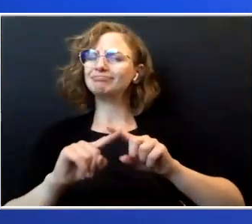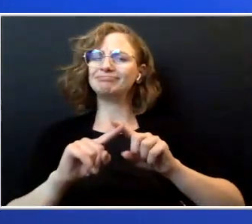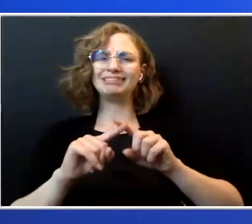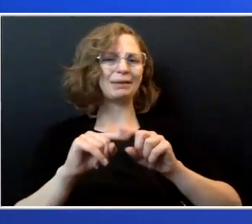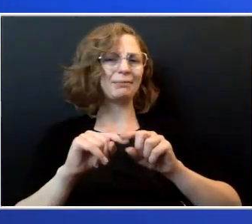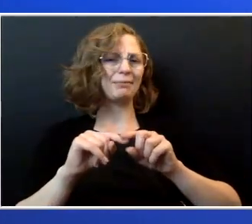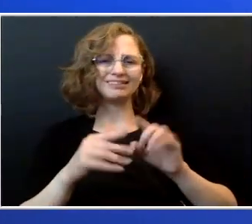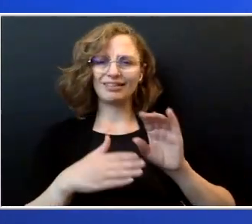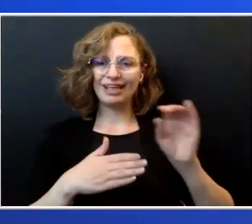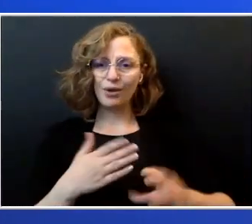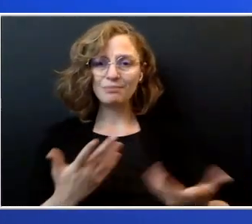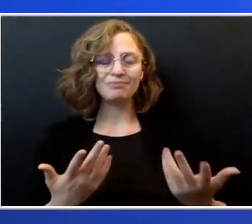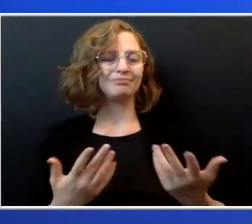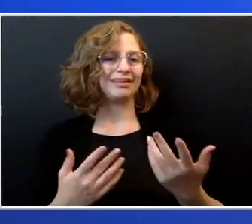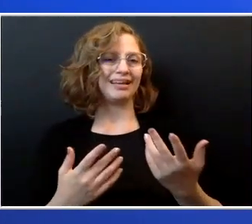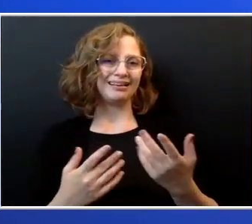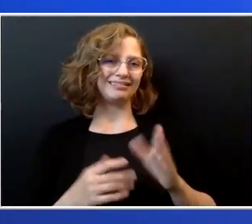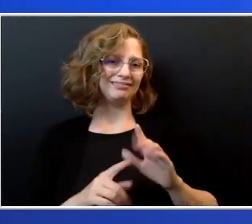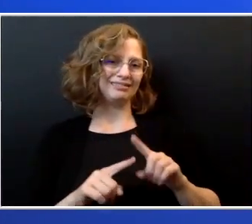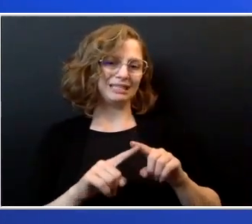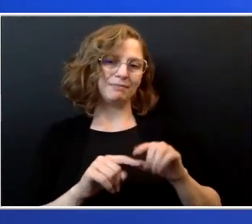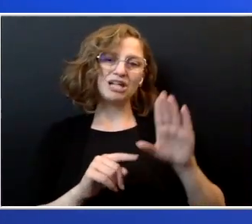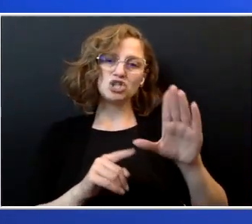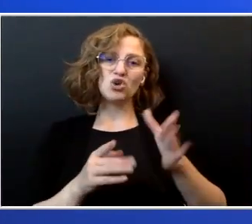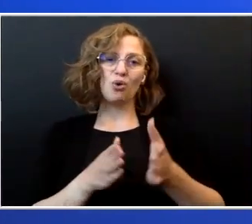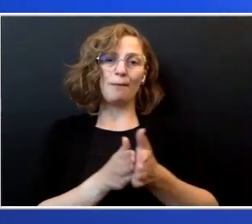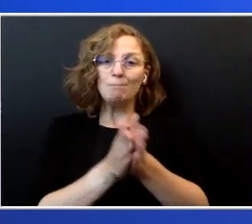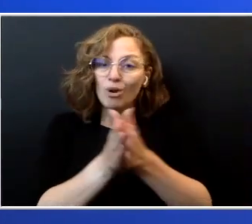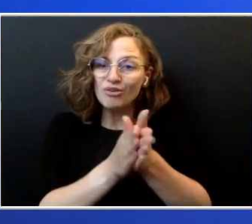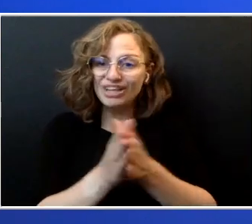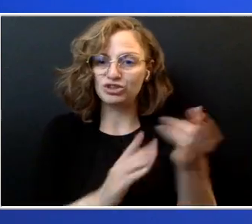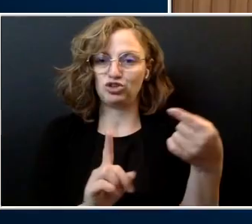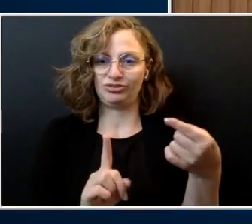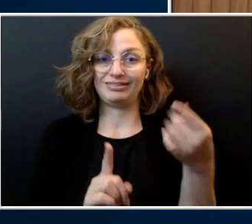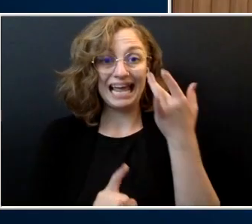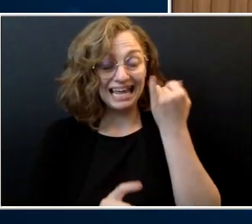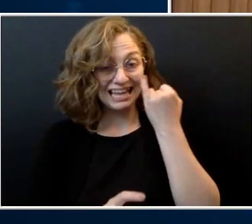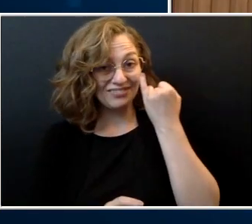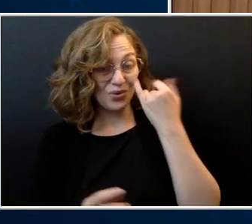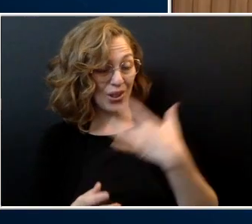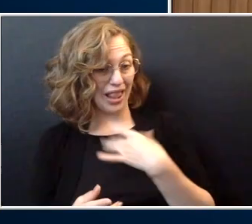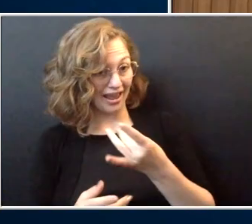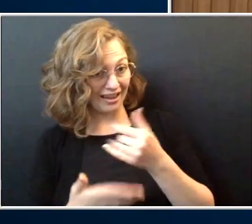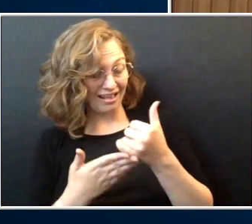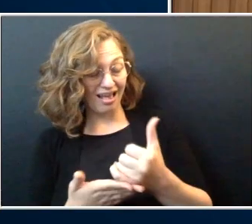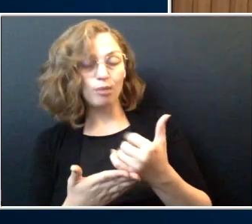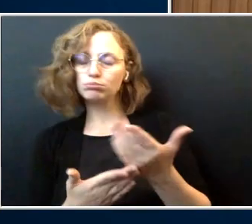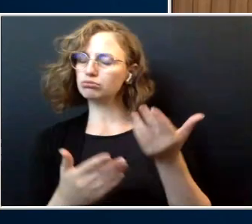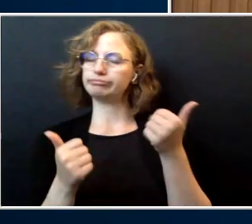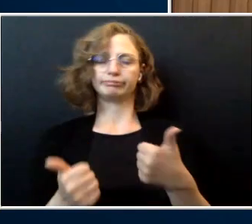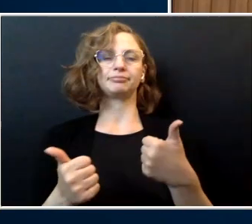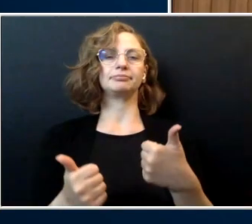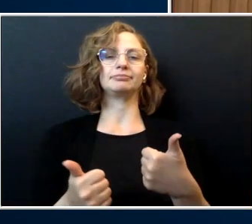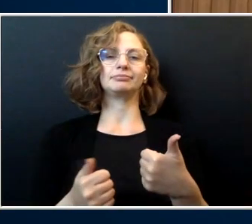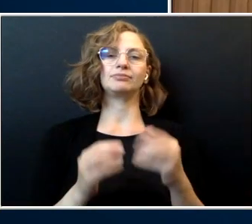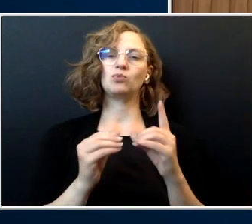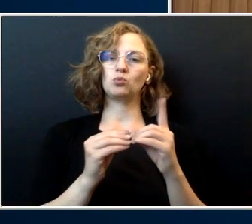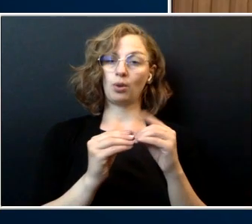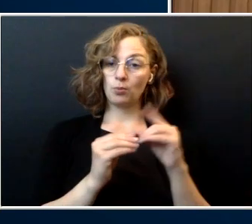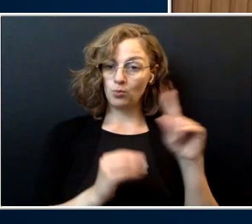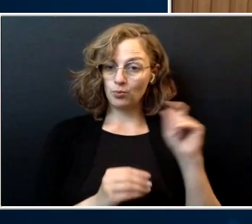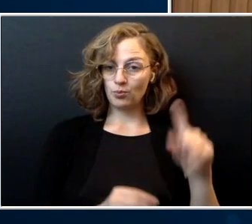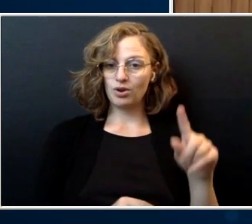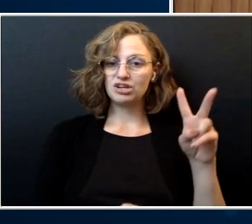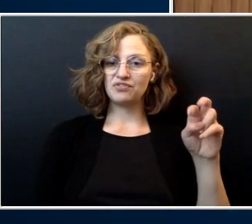what motivates you. If you like this and it helps you, by all means. And we have one more question from Vera. Vera has a question